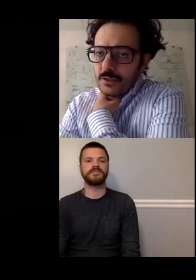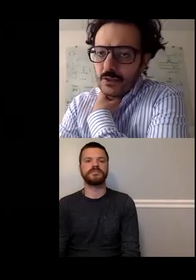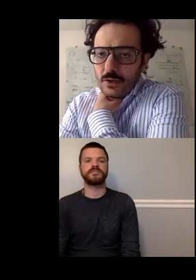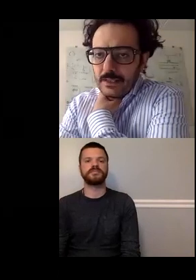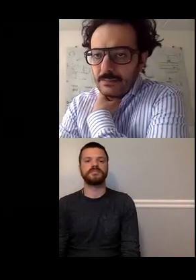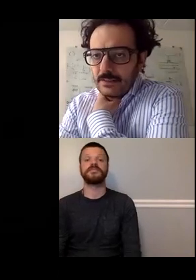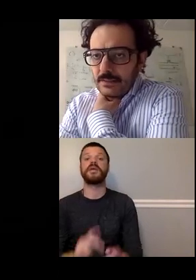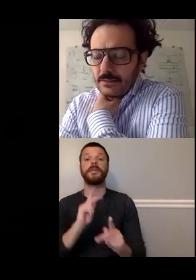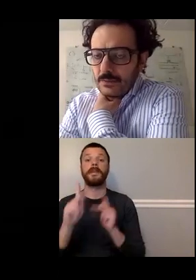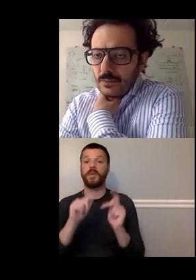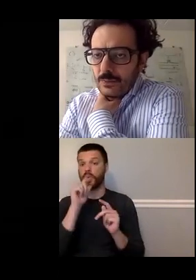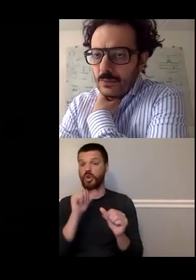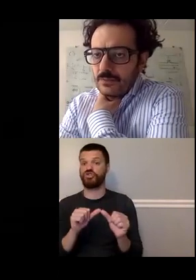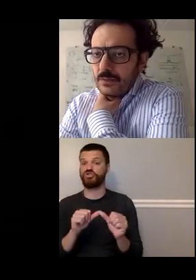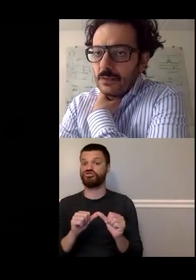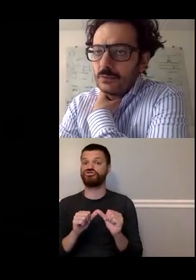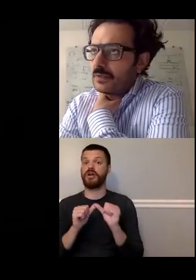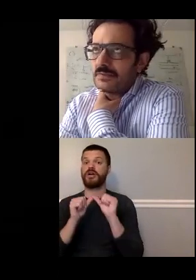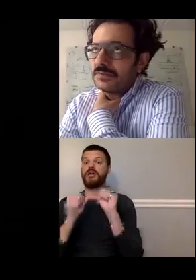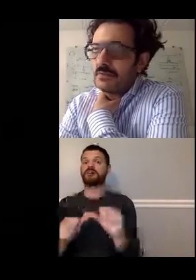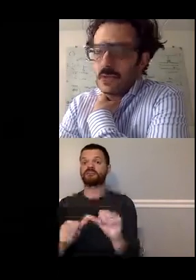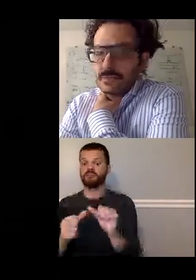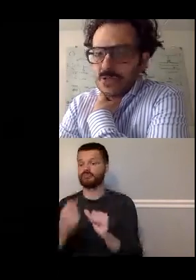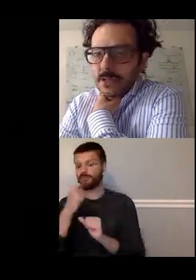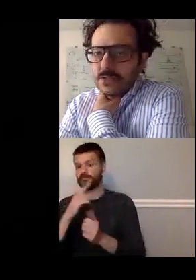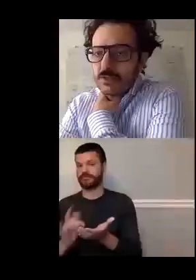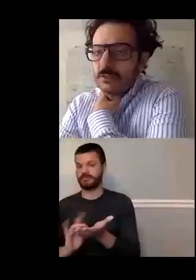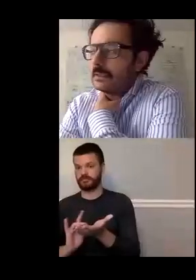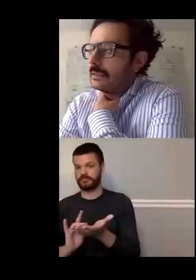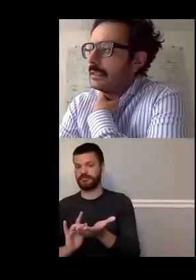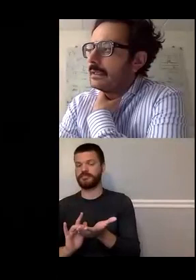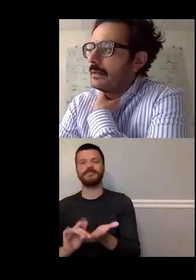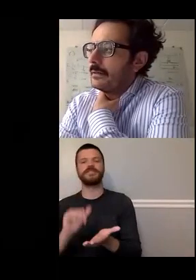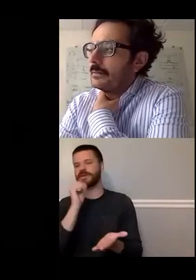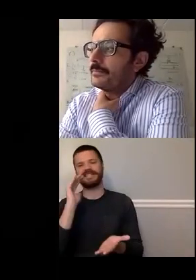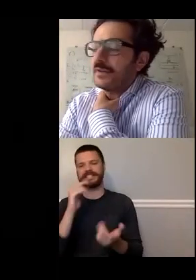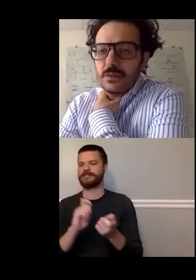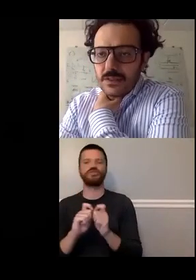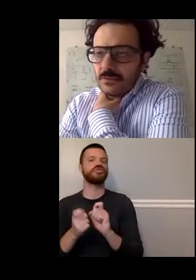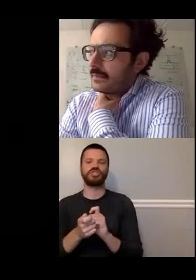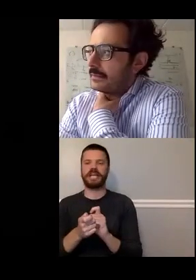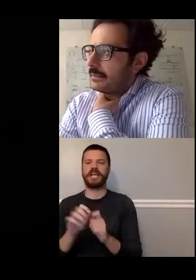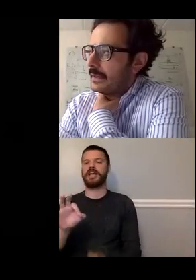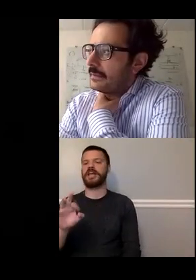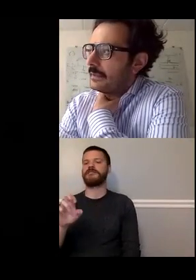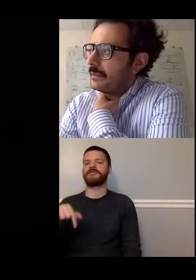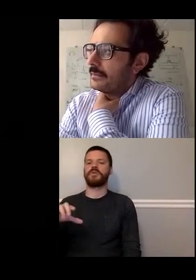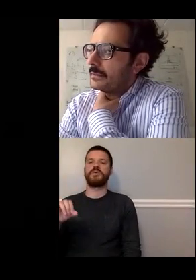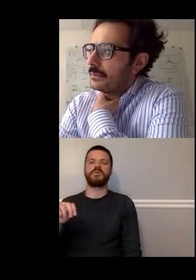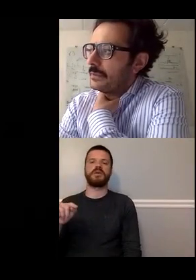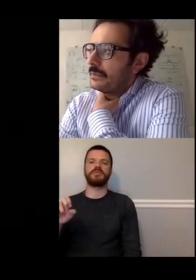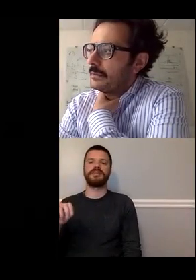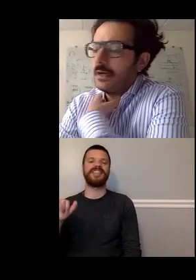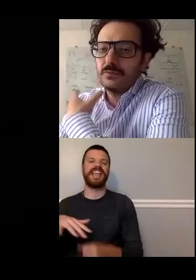people who are chronically medicated with opioids do not seem to have a change in the frequency content in that area